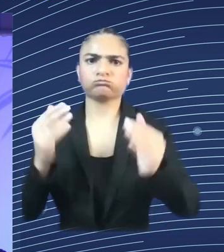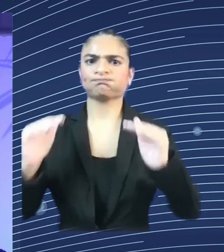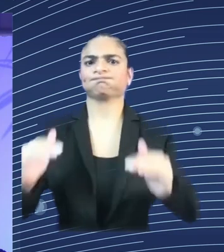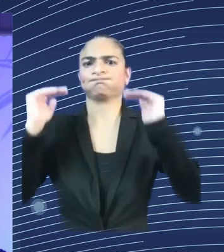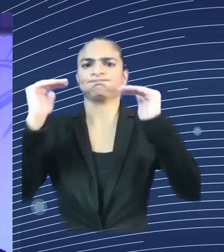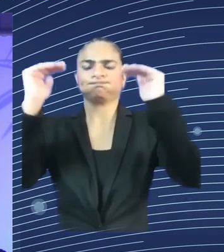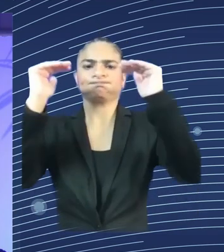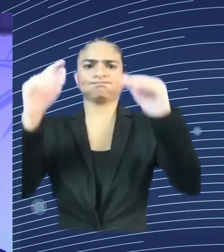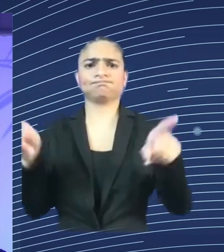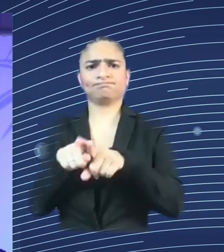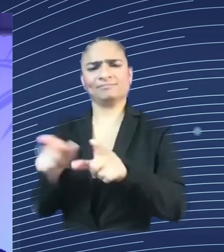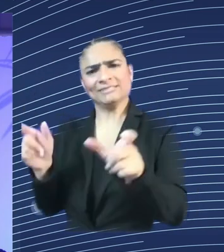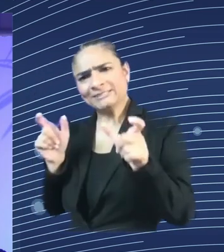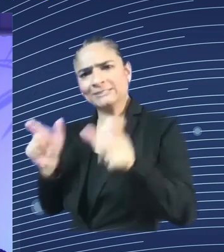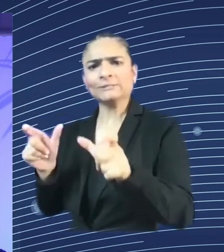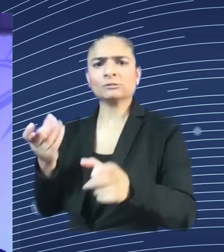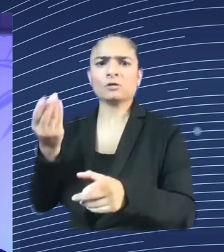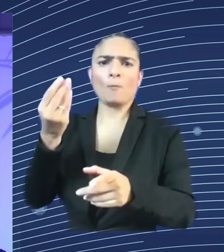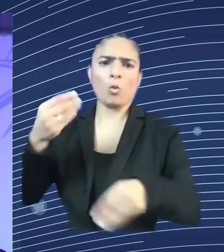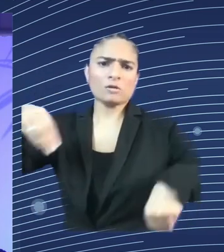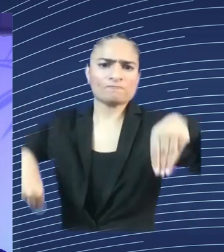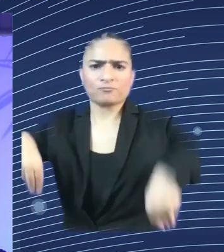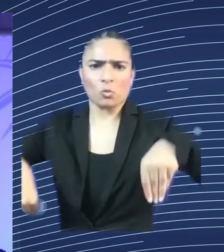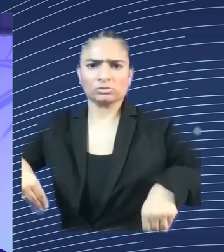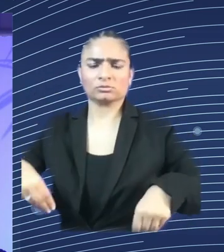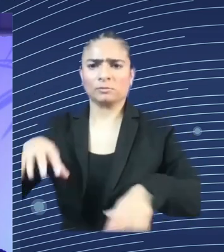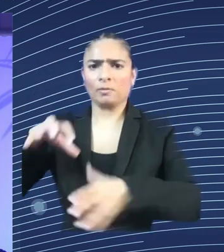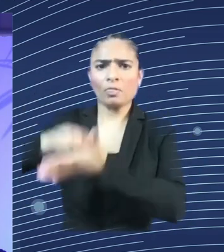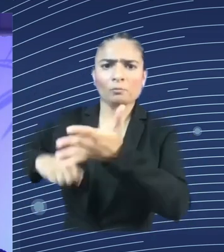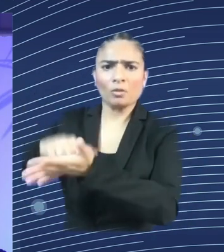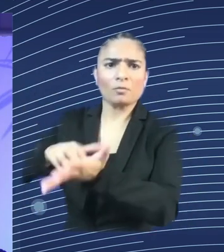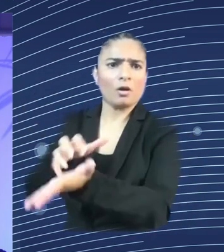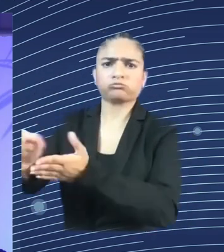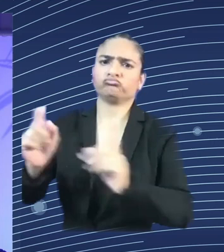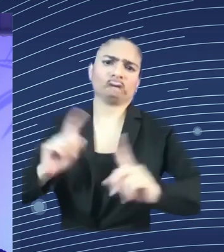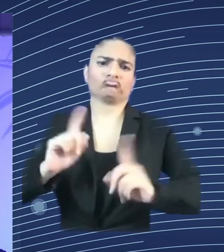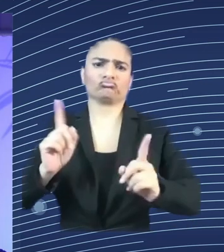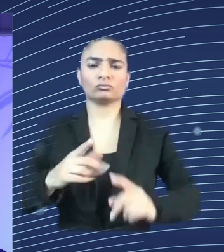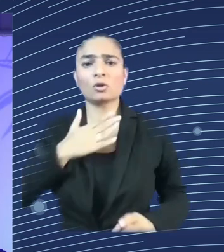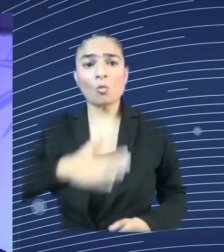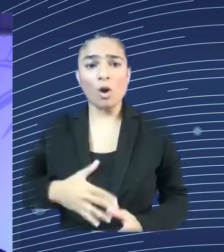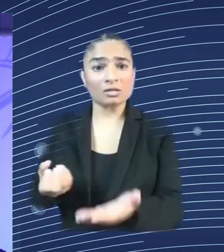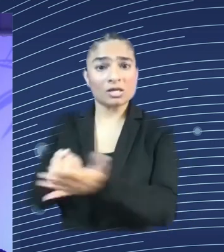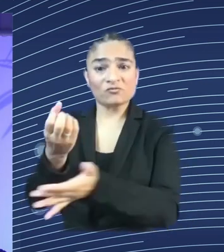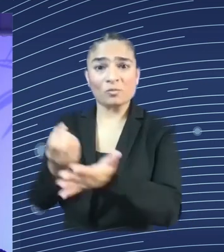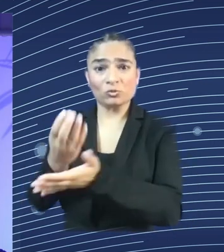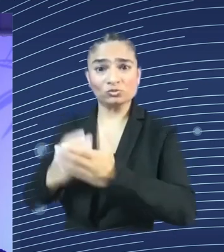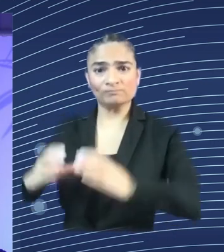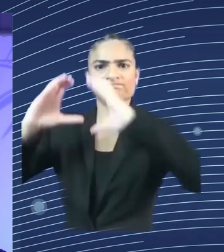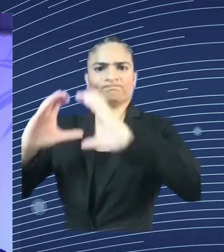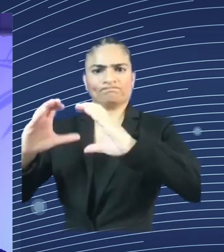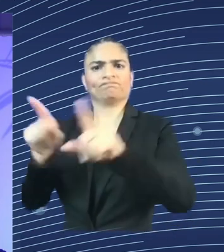taken into account, but should not be a barrier. And concerning my work especially, and what